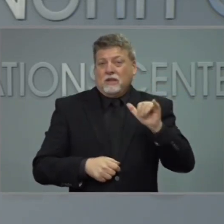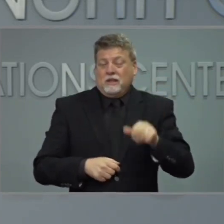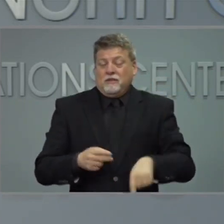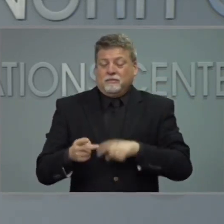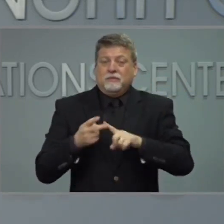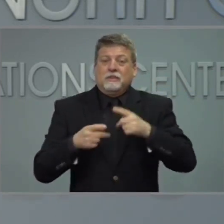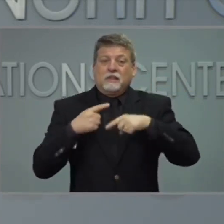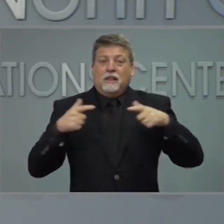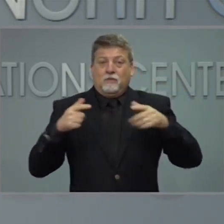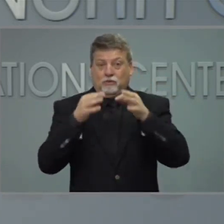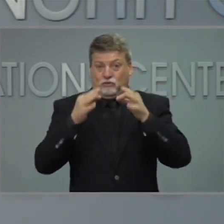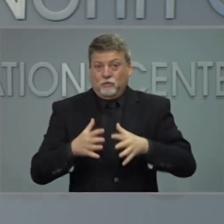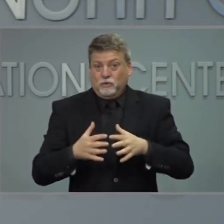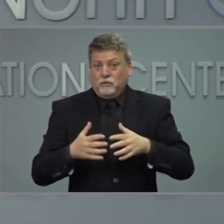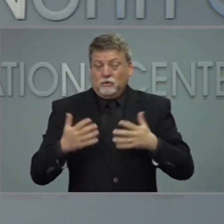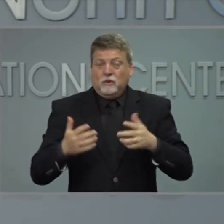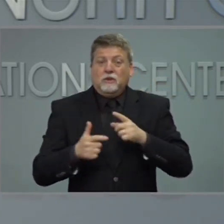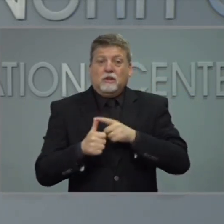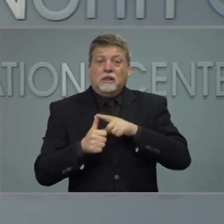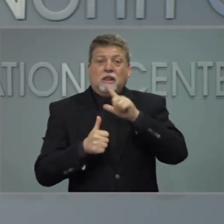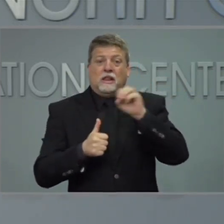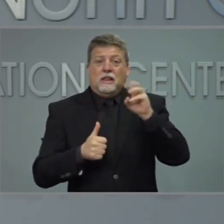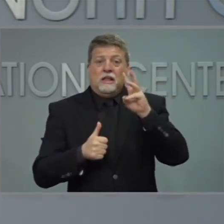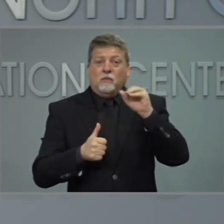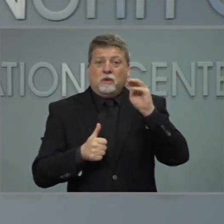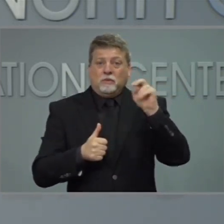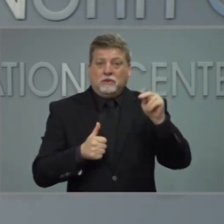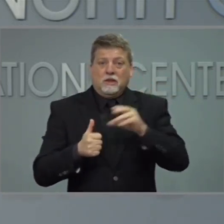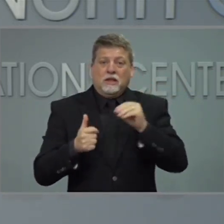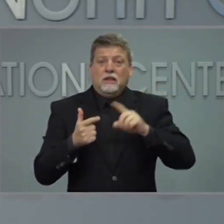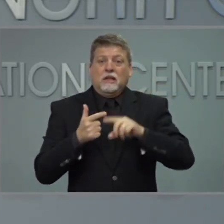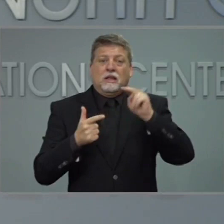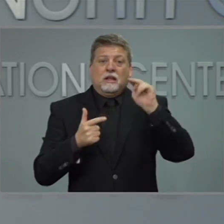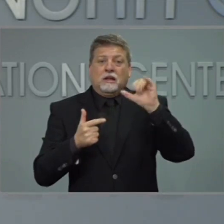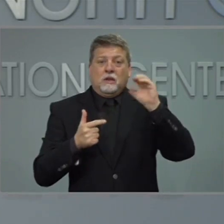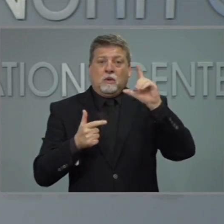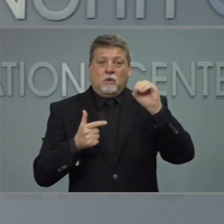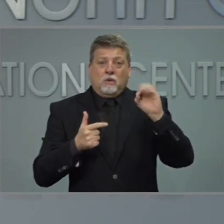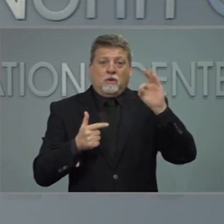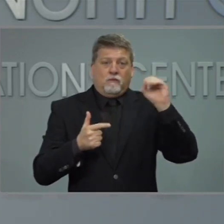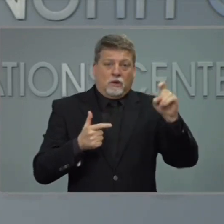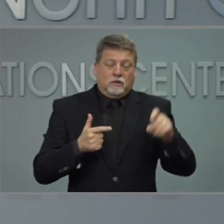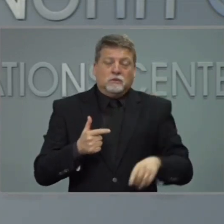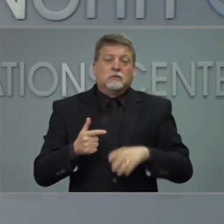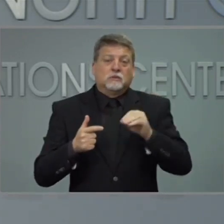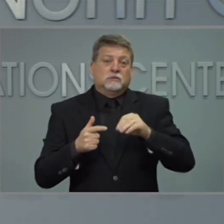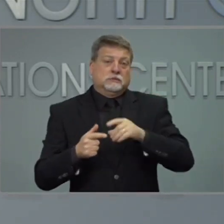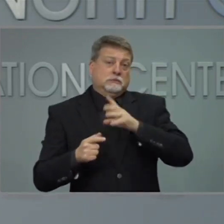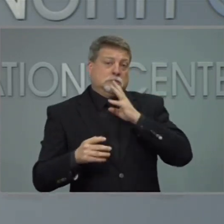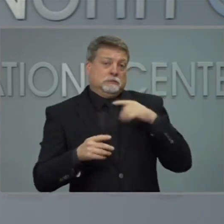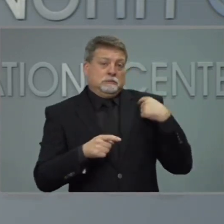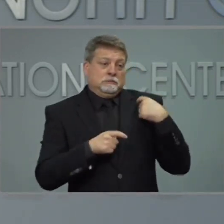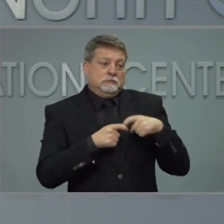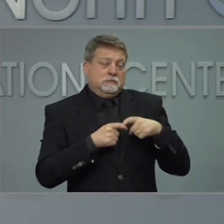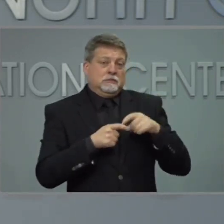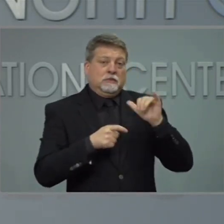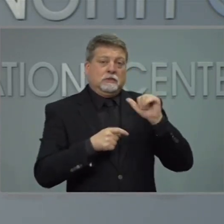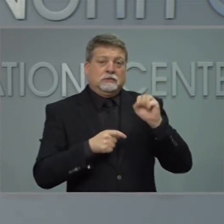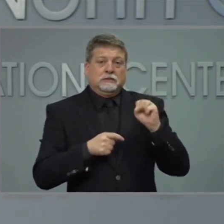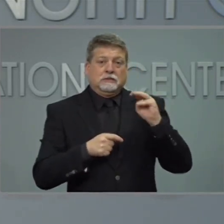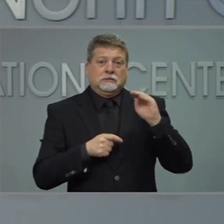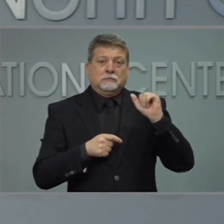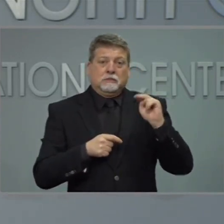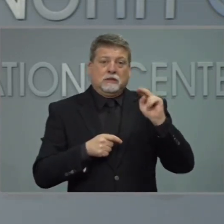Our sign language interpreters will be Lee Williamson and Nicole Fox. Behind the scenes, Yasmin